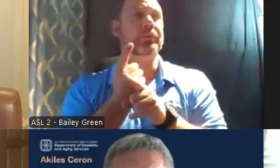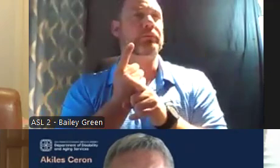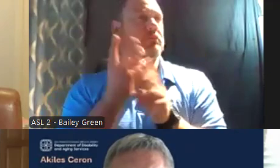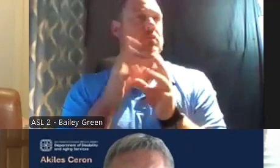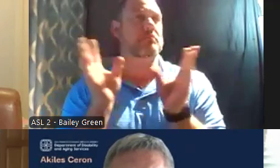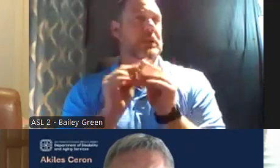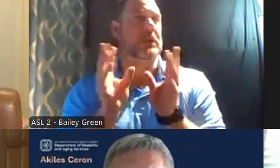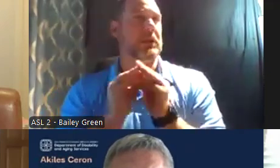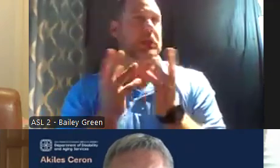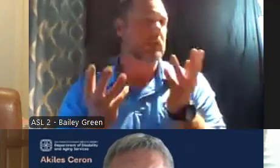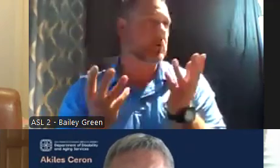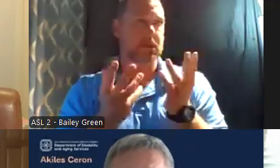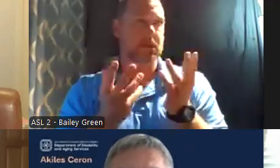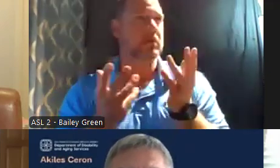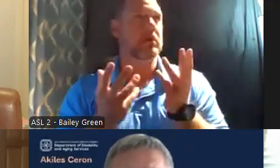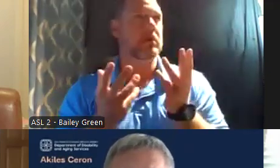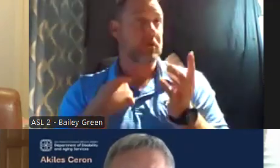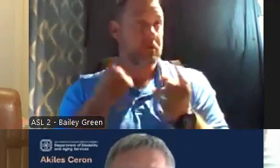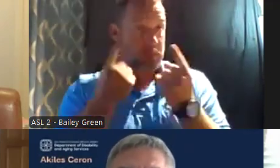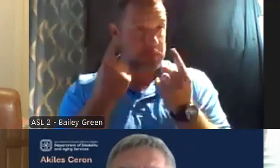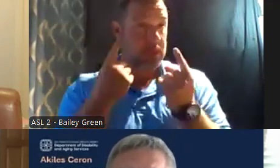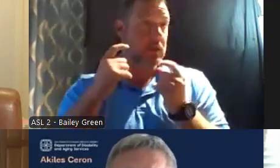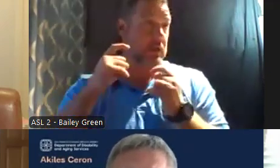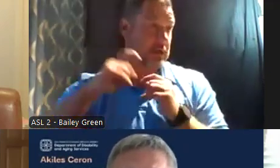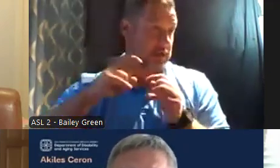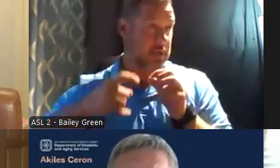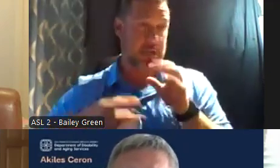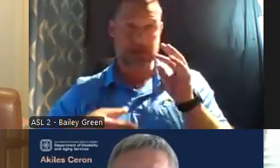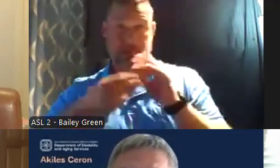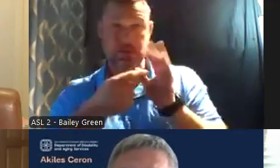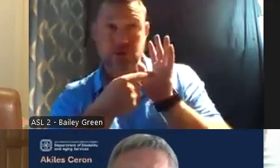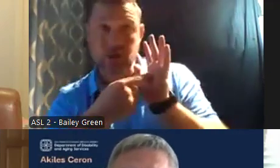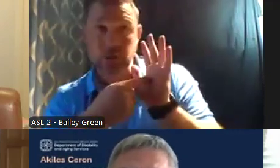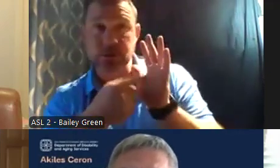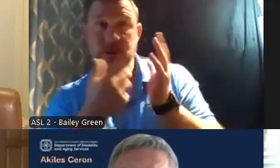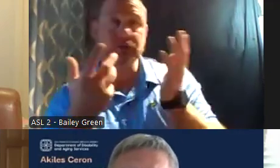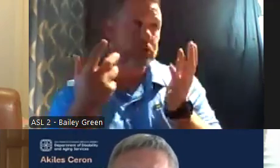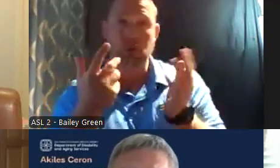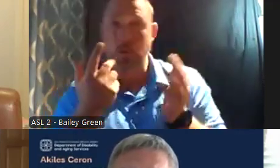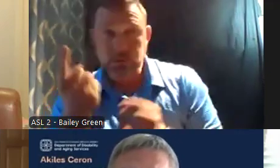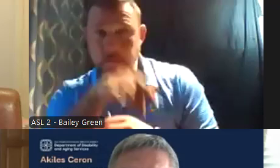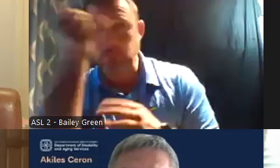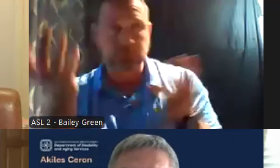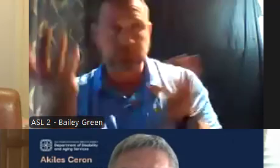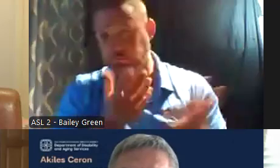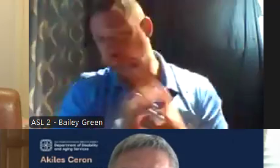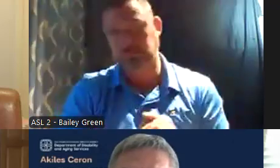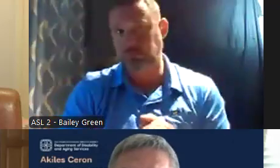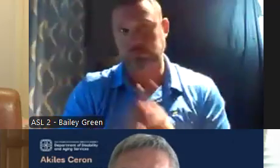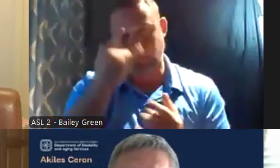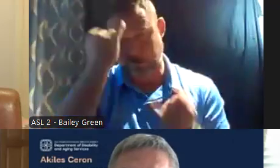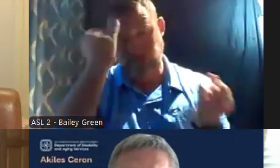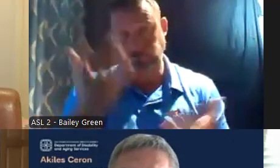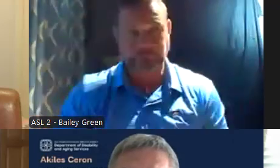meeting. So I wanted to know, Oh, do you thank think you. that do you need some additional representation or something else? If you have any